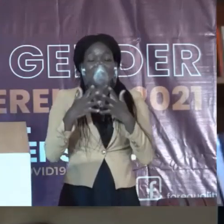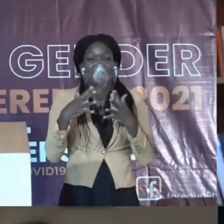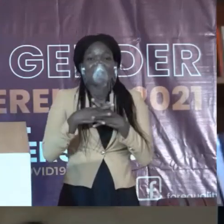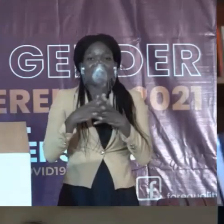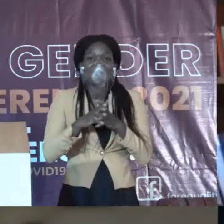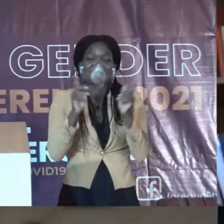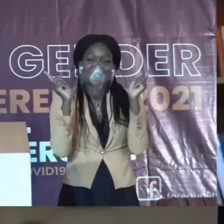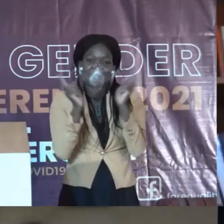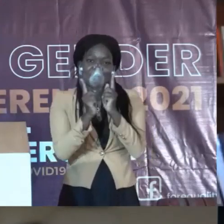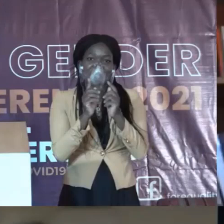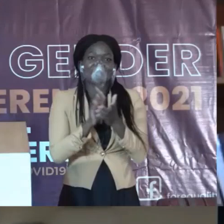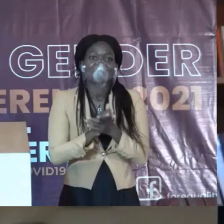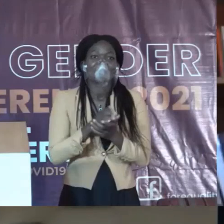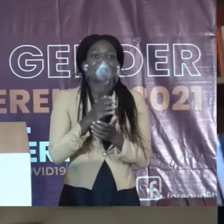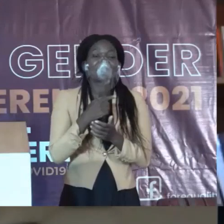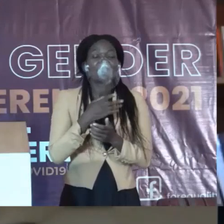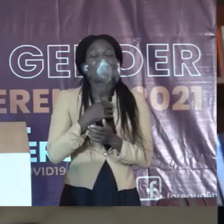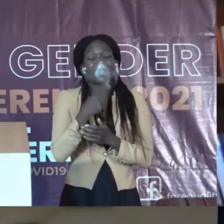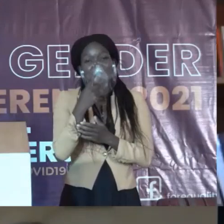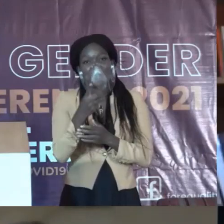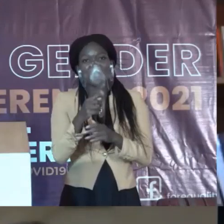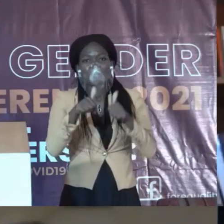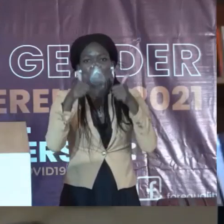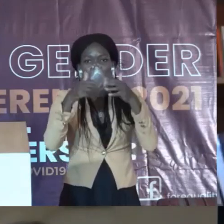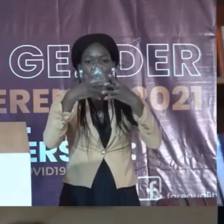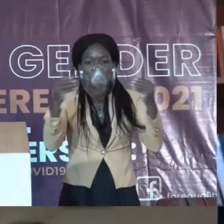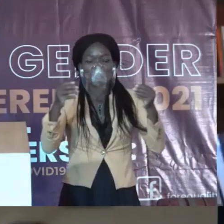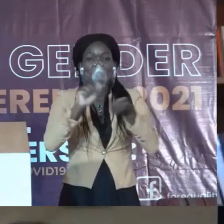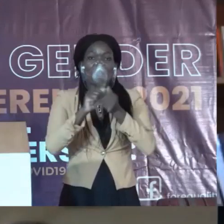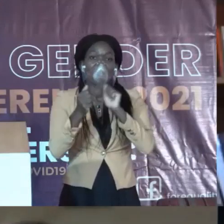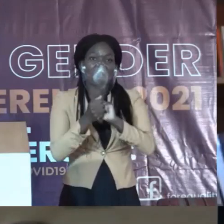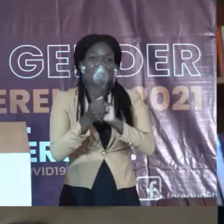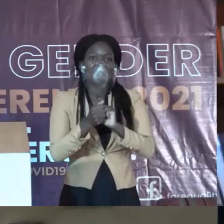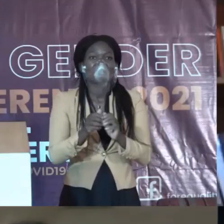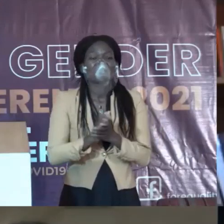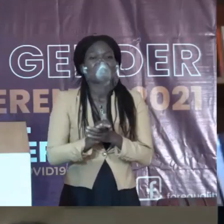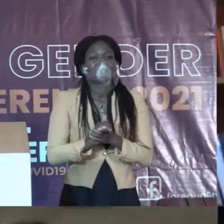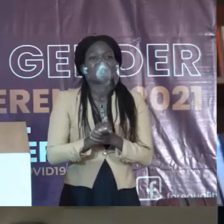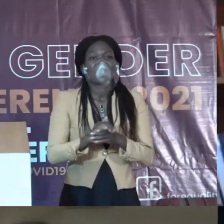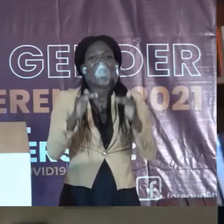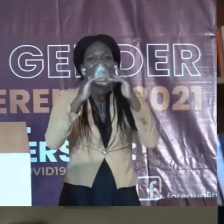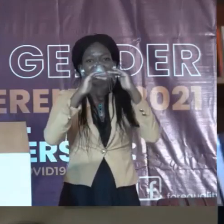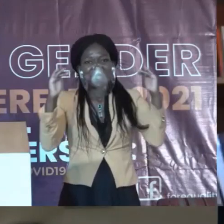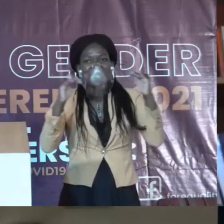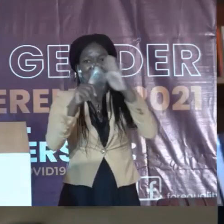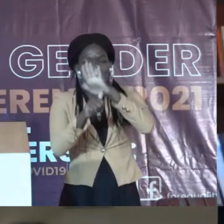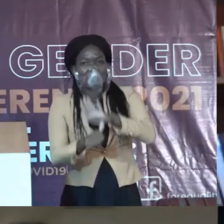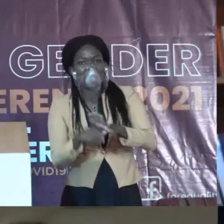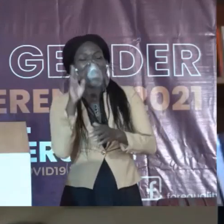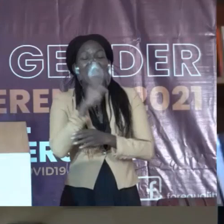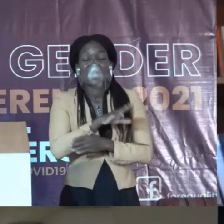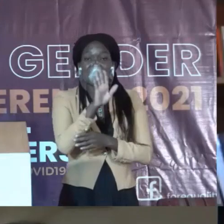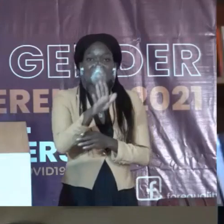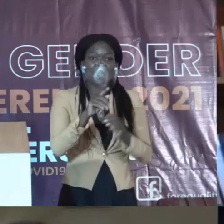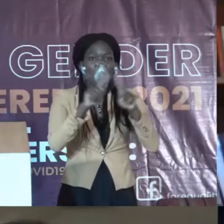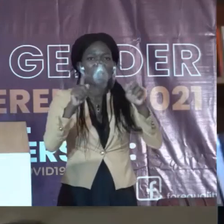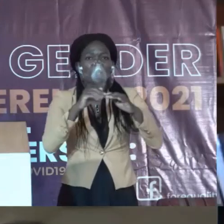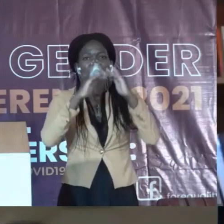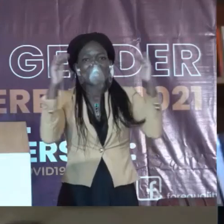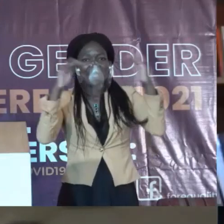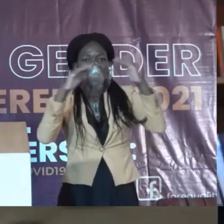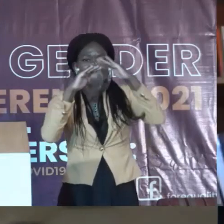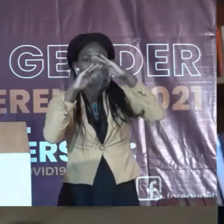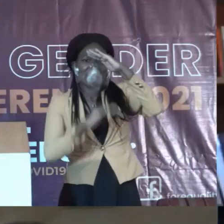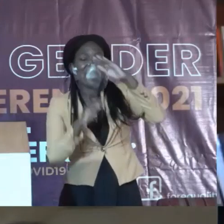need to address gender and social norms as fundamentals. We need to invest in women's leadership at all levels of society. We need to